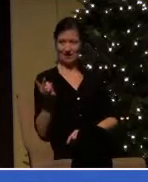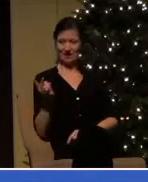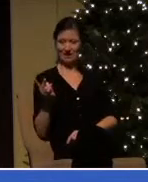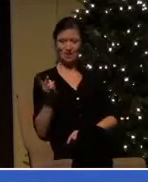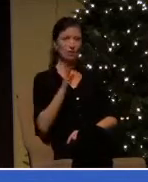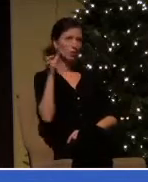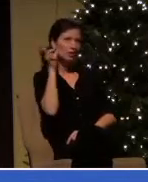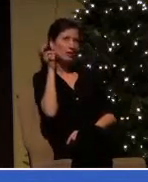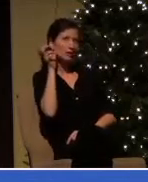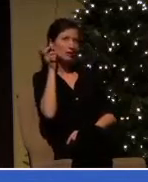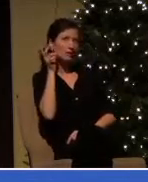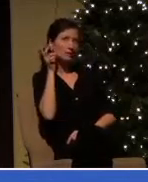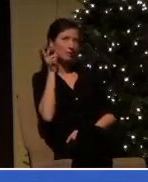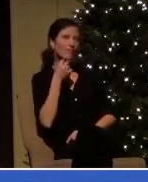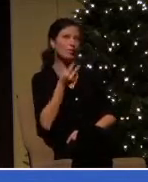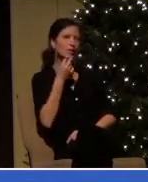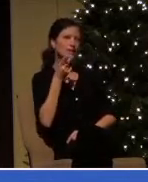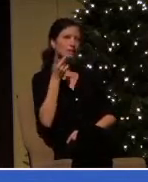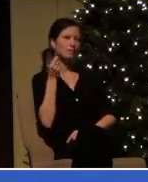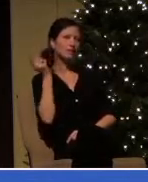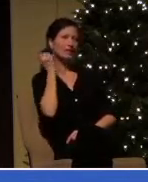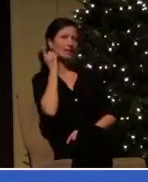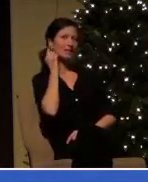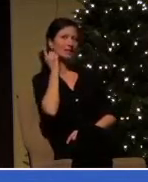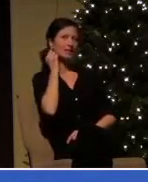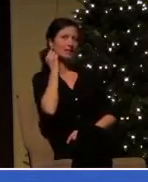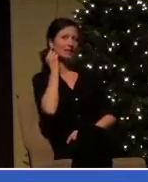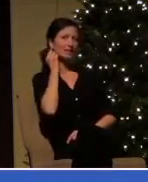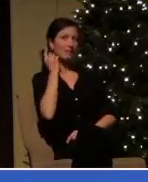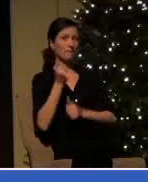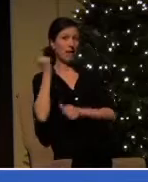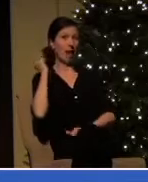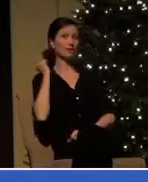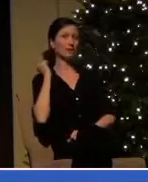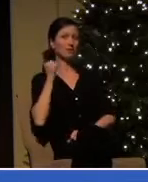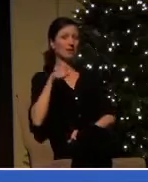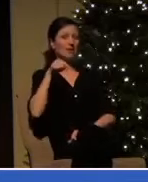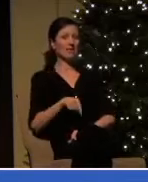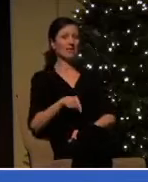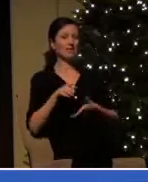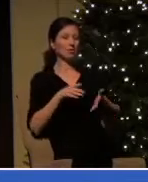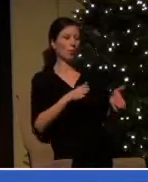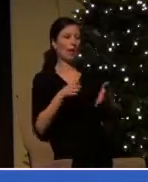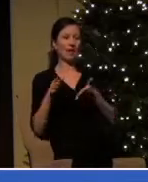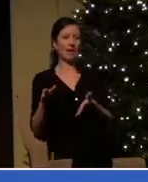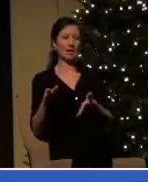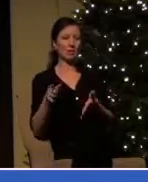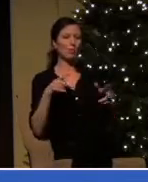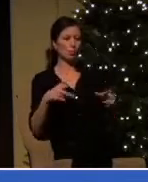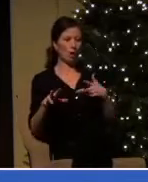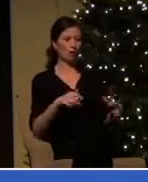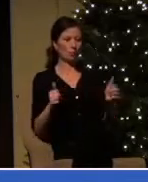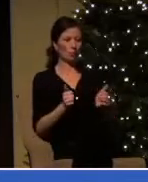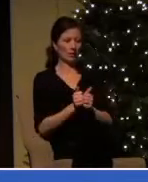hear a voice behind you saying, this is the way, walk in it. And as perhaps you can